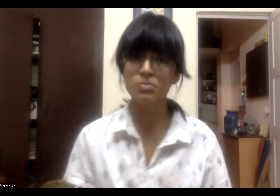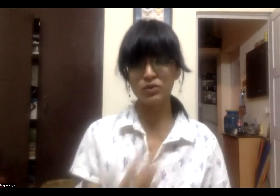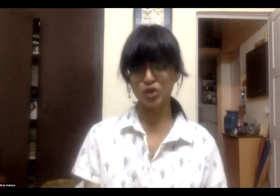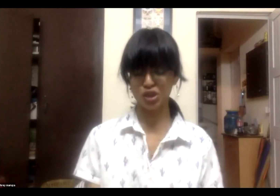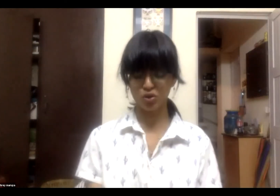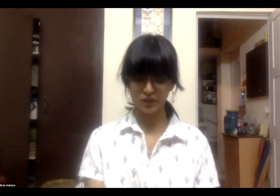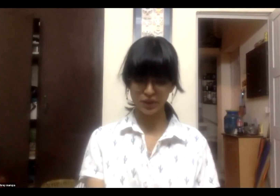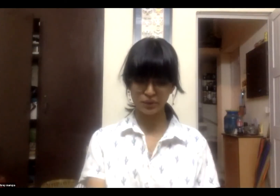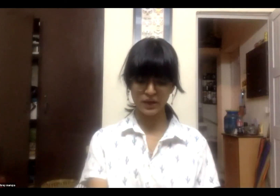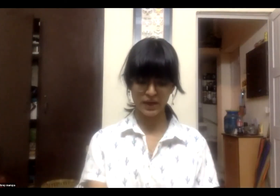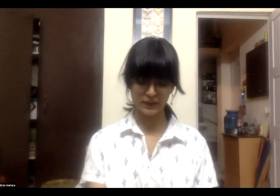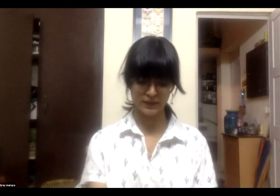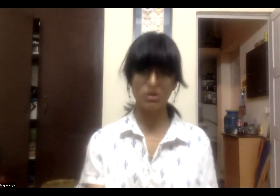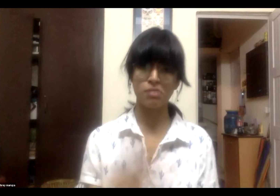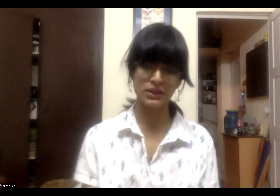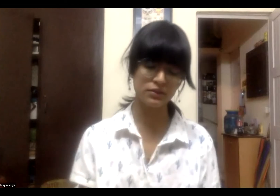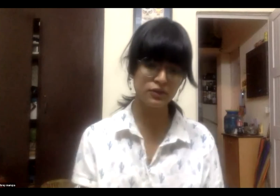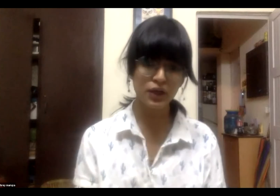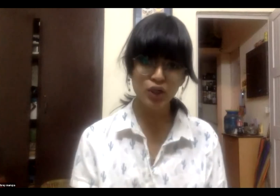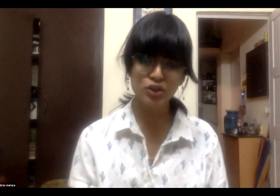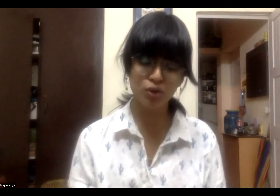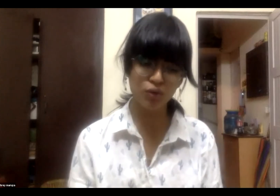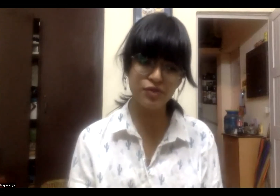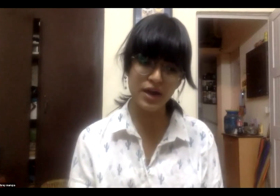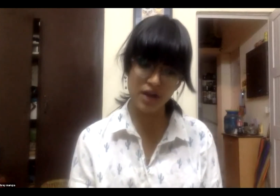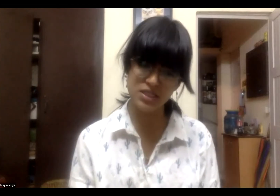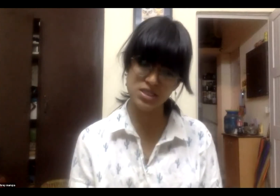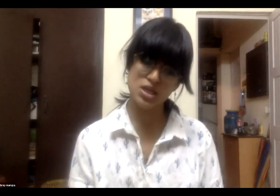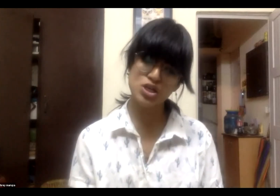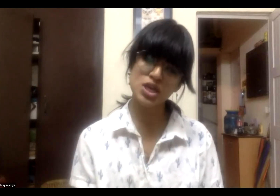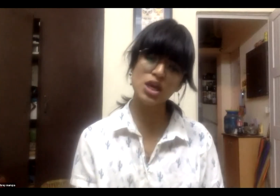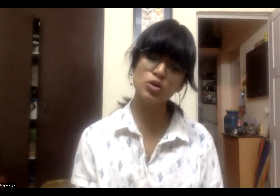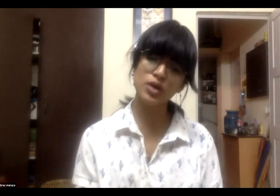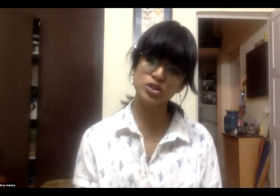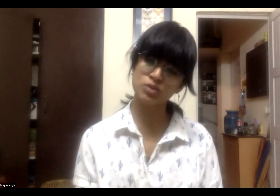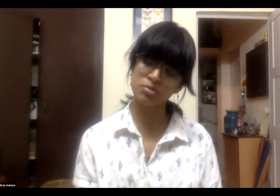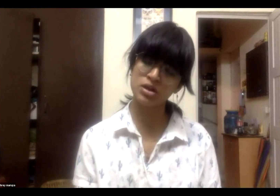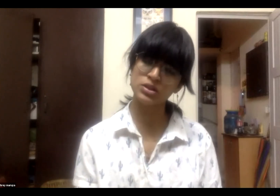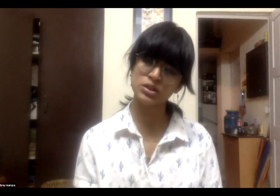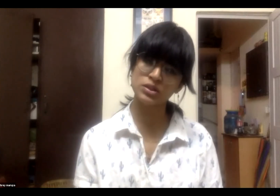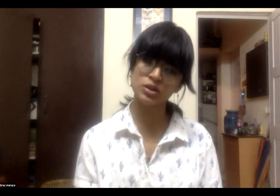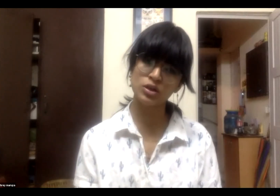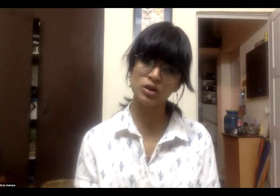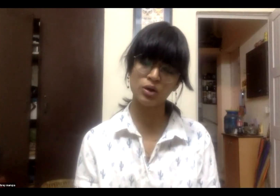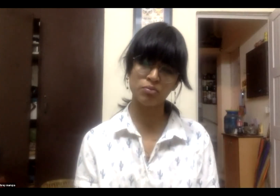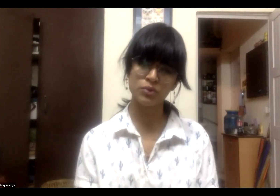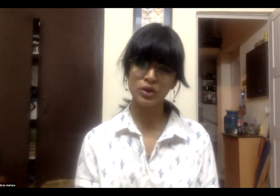they remain watching over you as Baba Dev. So whereas she equates